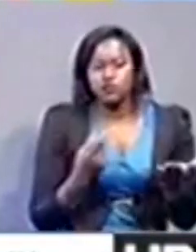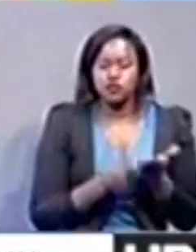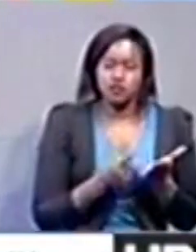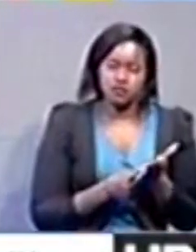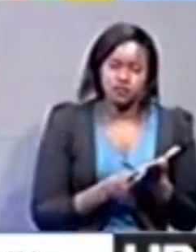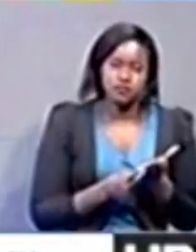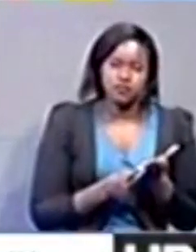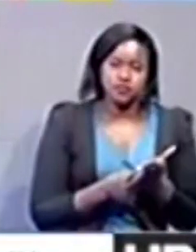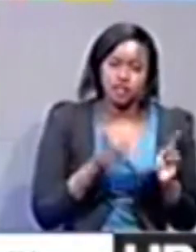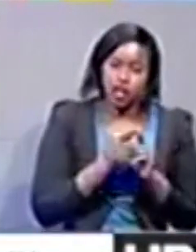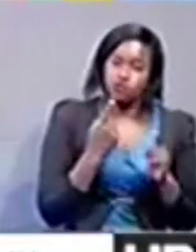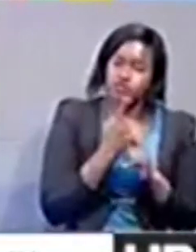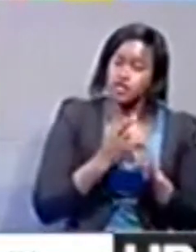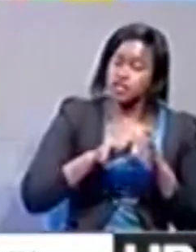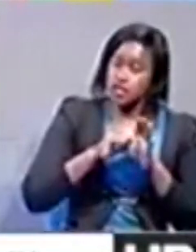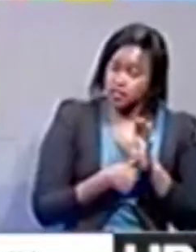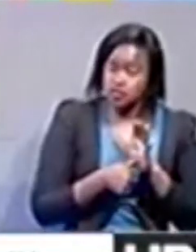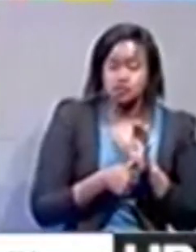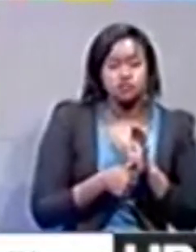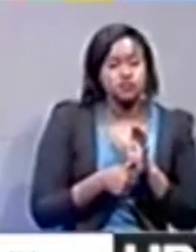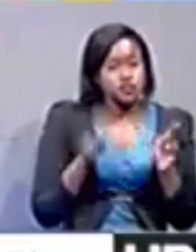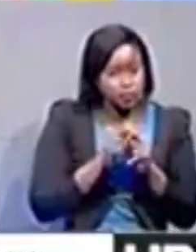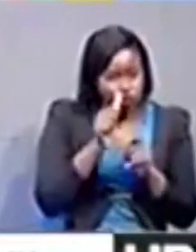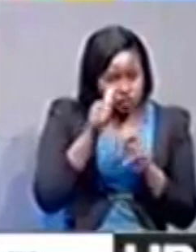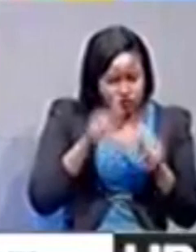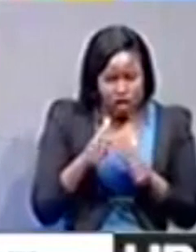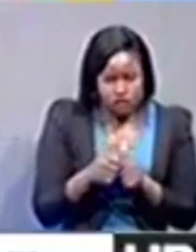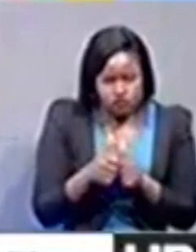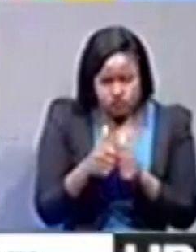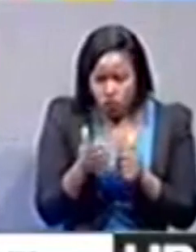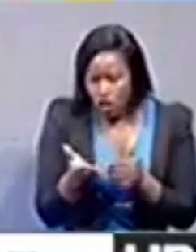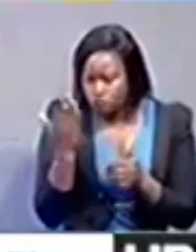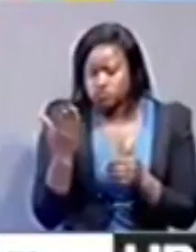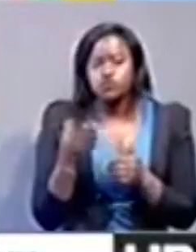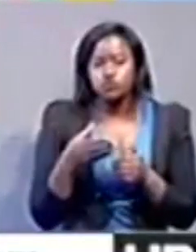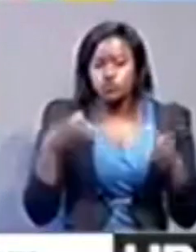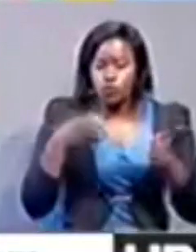So these cases, you can trace those which came in by